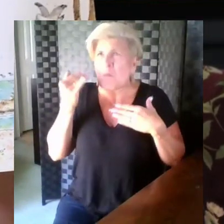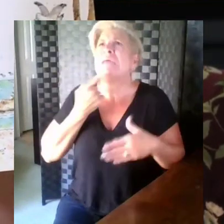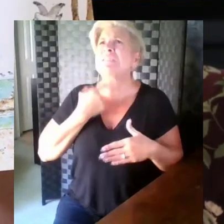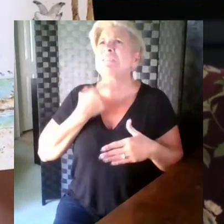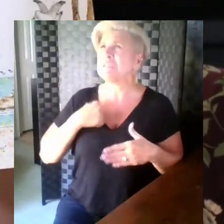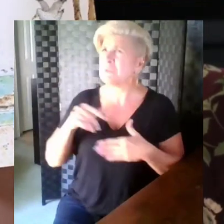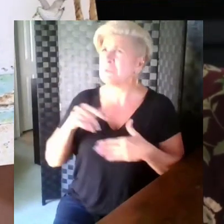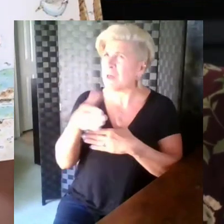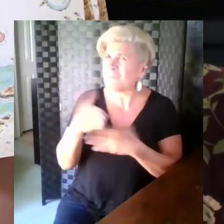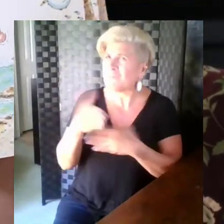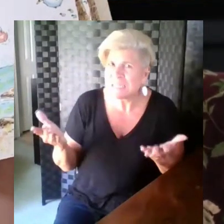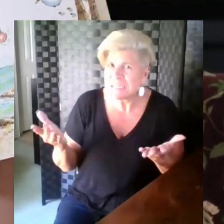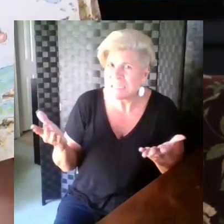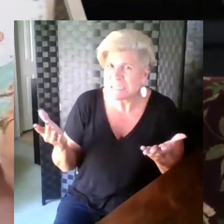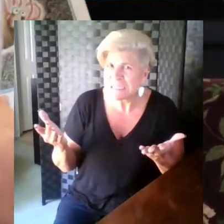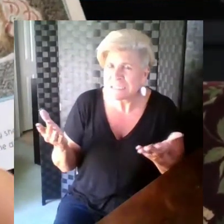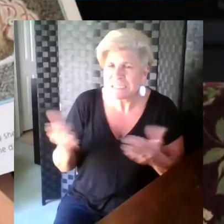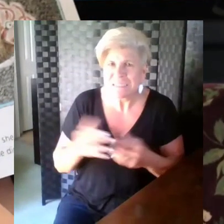fish.